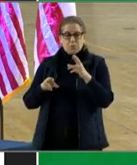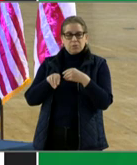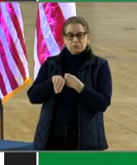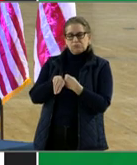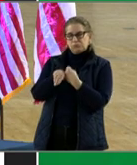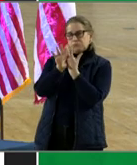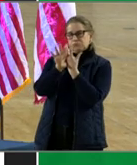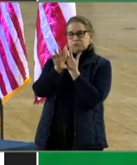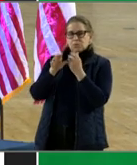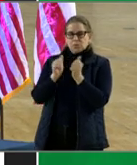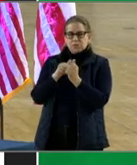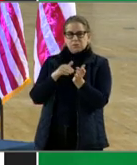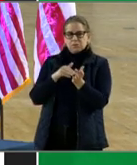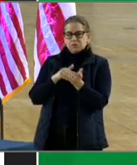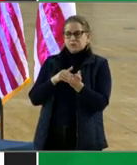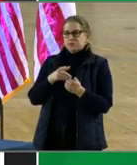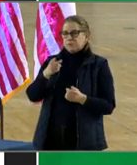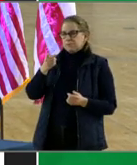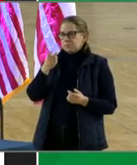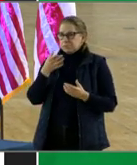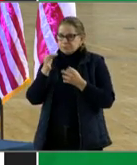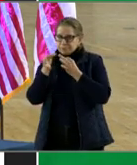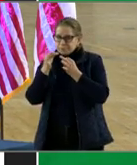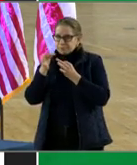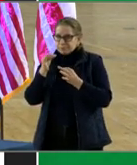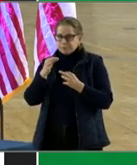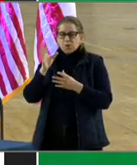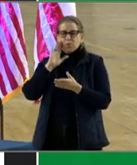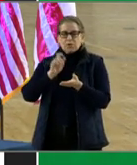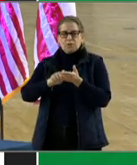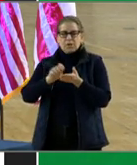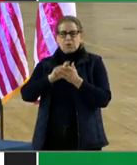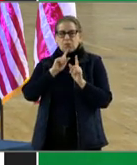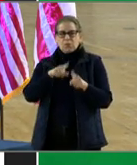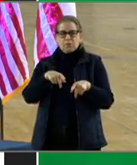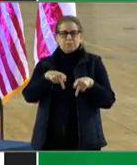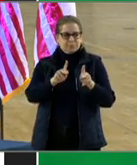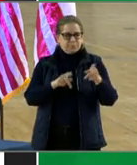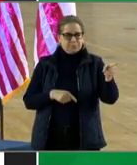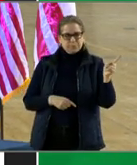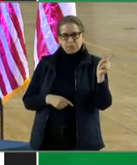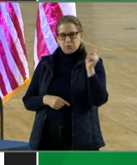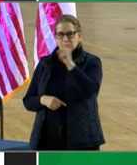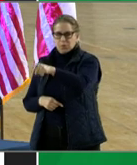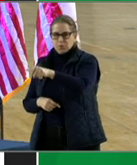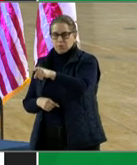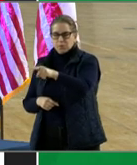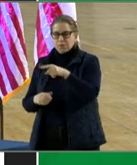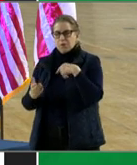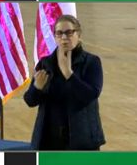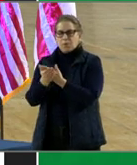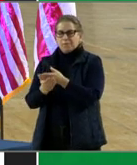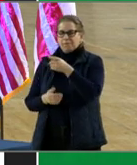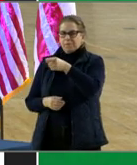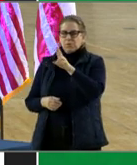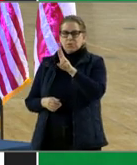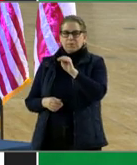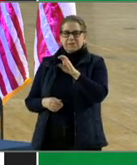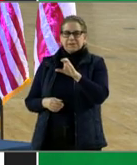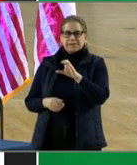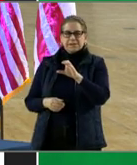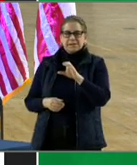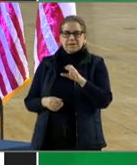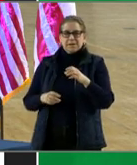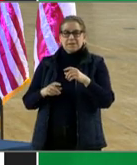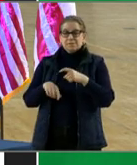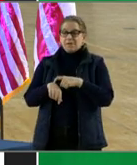testing. So they can, starting today, people can arrive at the site. The site is open from 10. Last person should arrive by 1:30